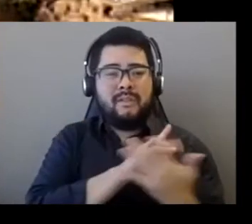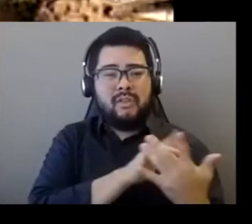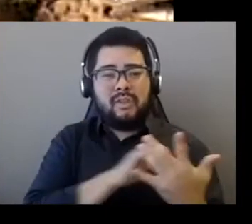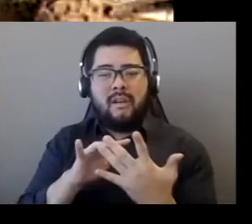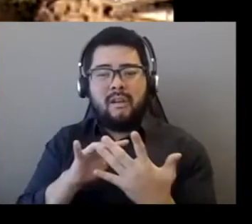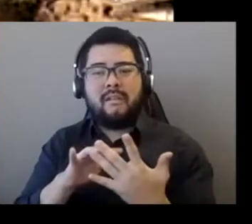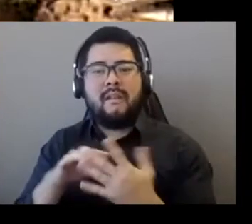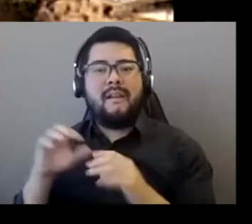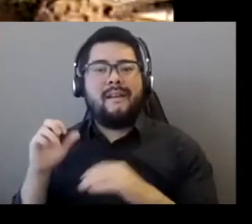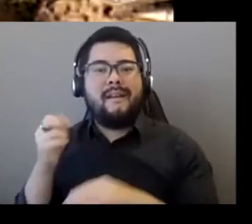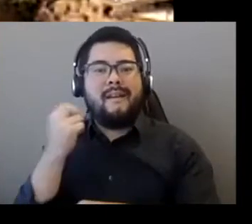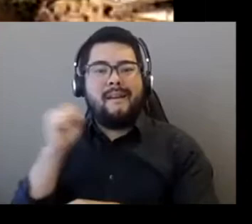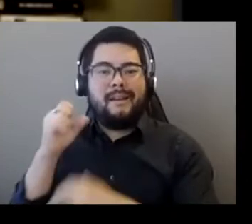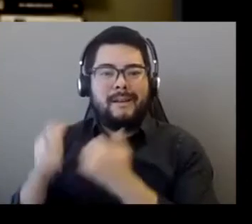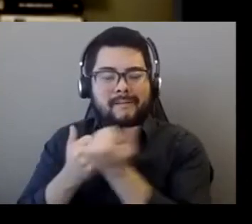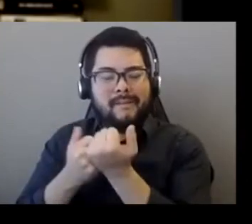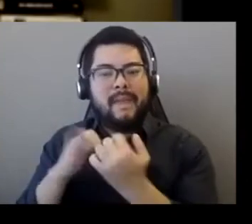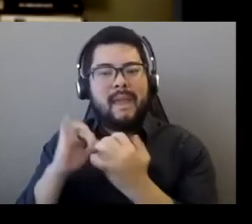graduate programs?